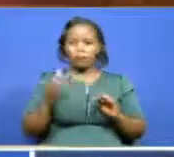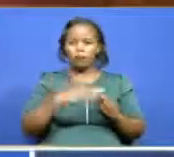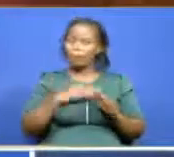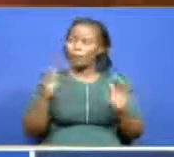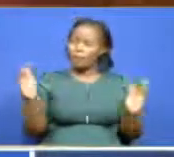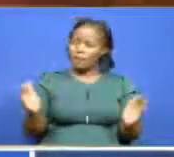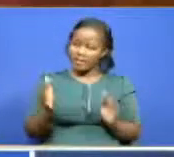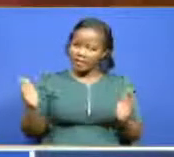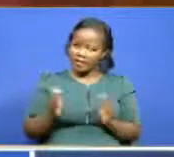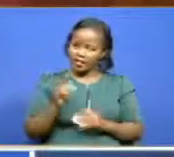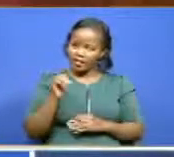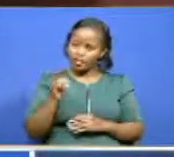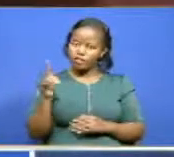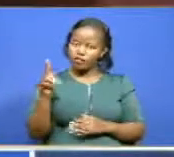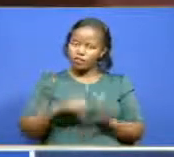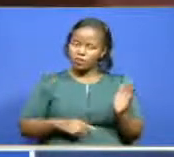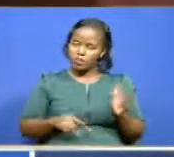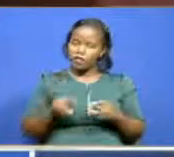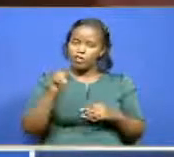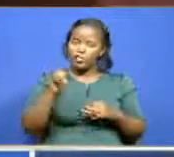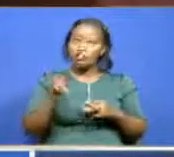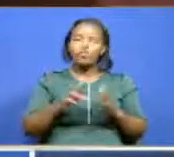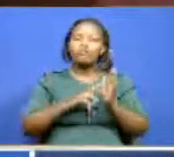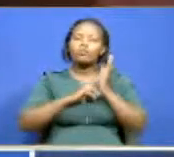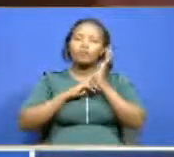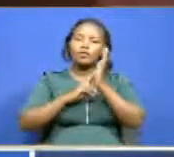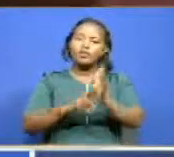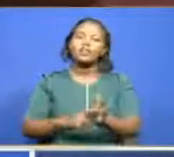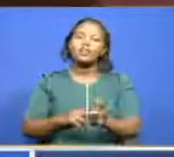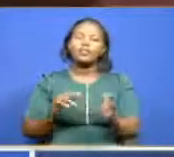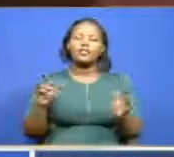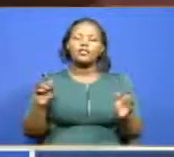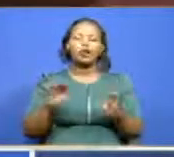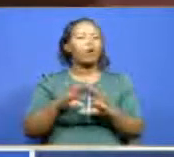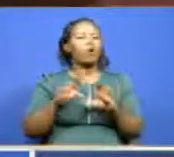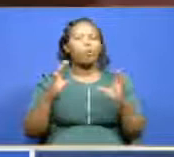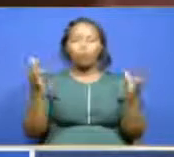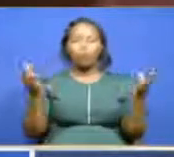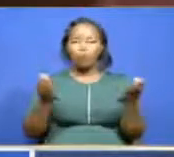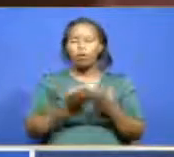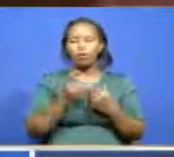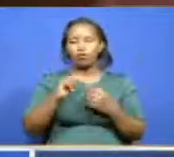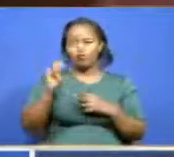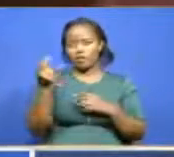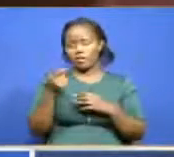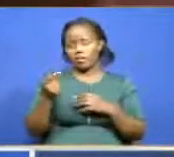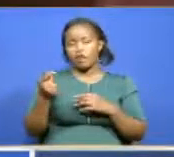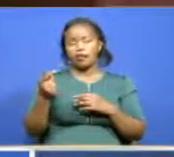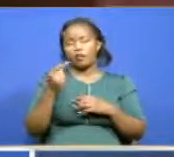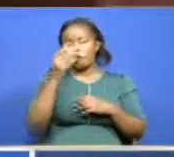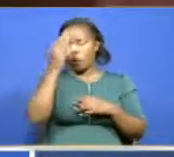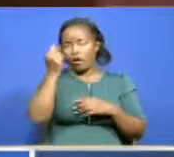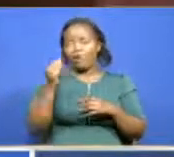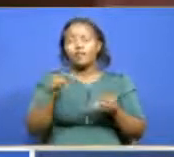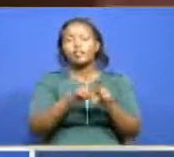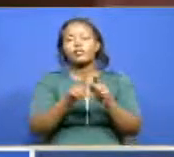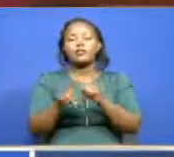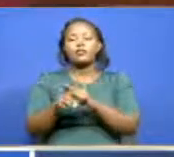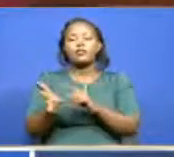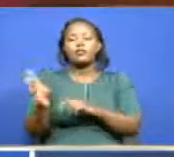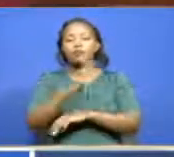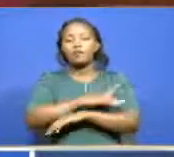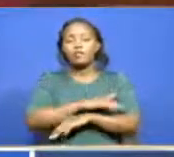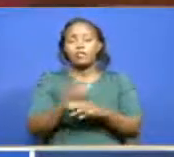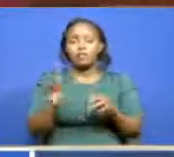Haji, that you represent the whole of Kenya in this august house, just like on that day at